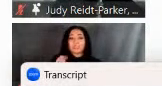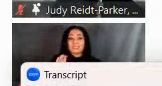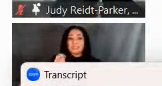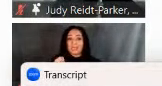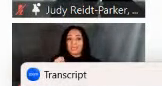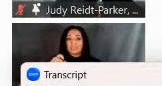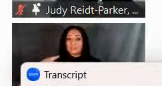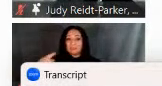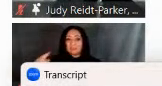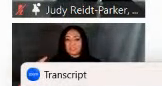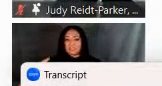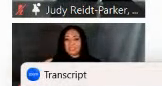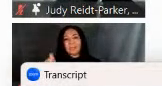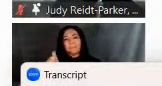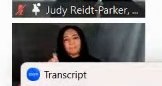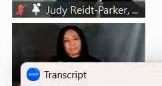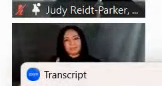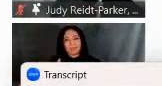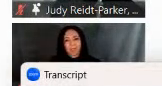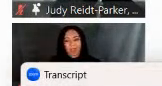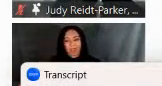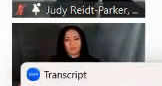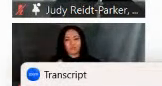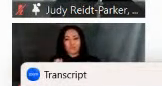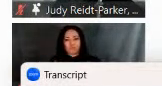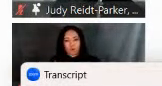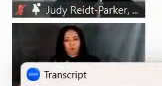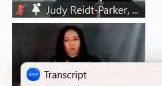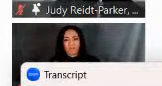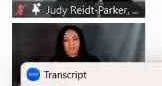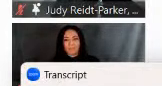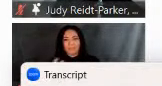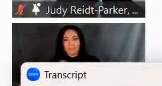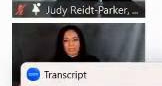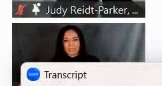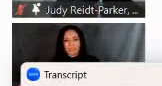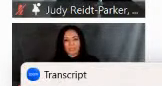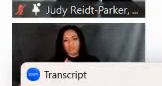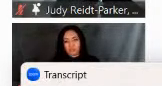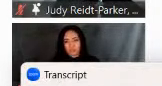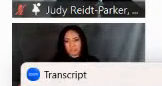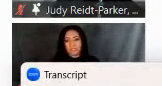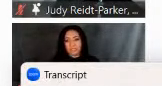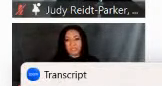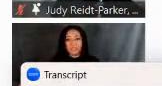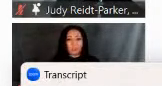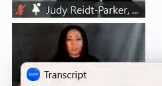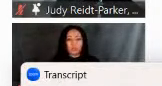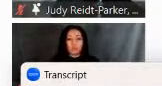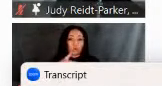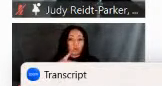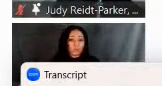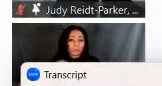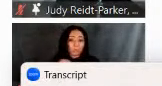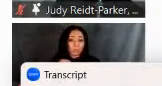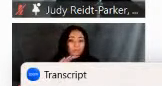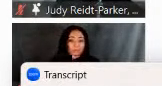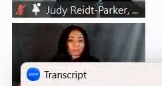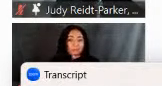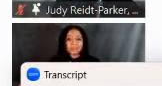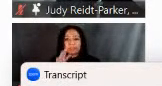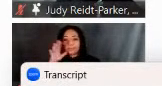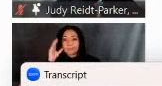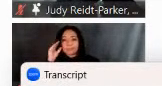programs must include a robust family engagement component. This includes a program orientation, a parent advisory committee,